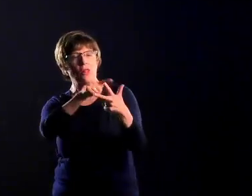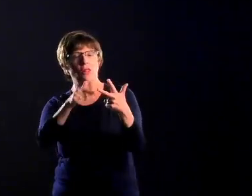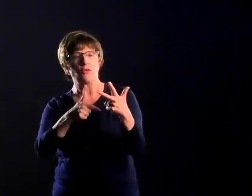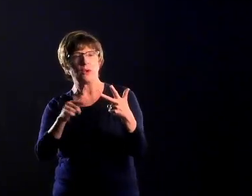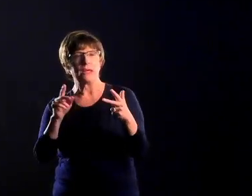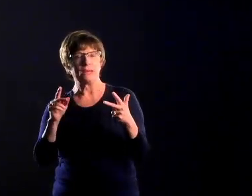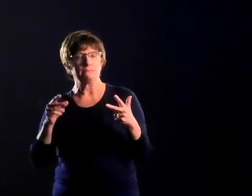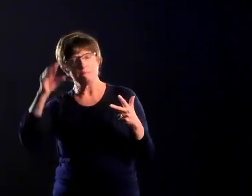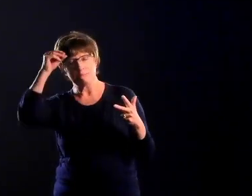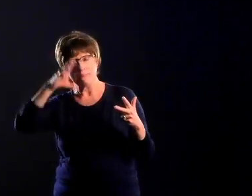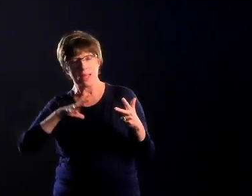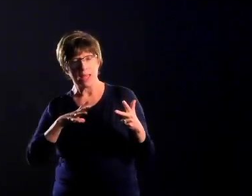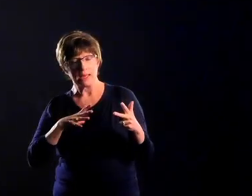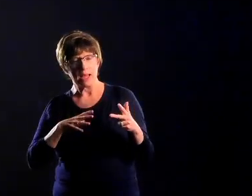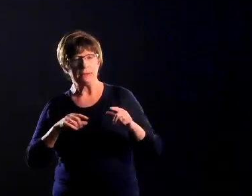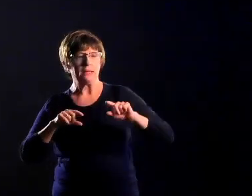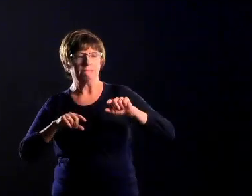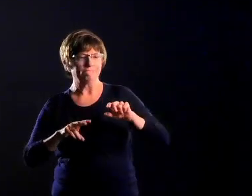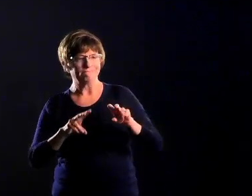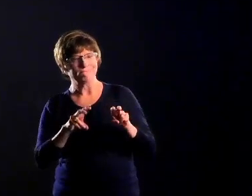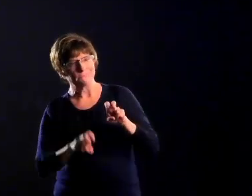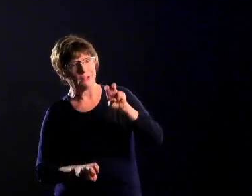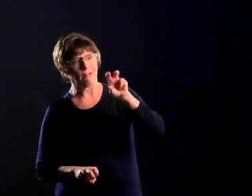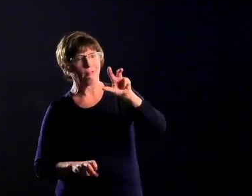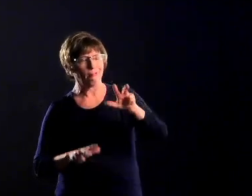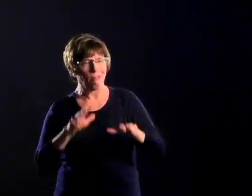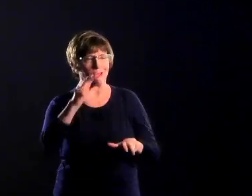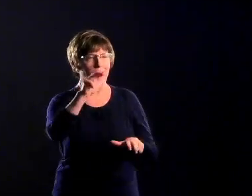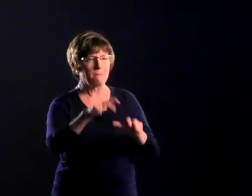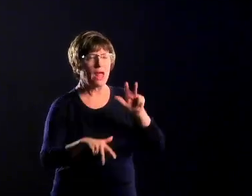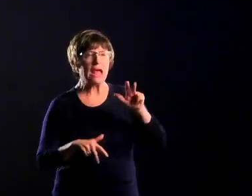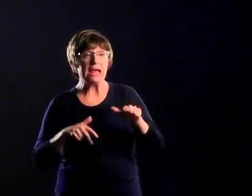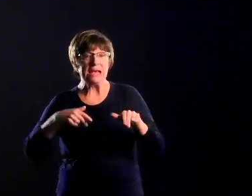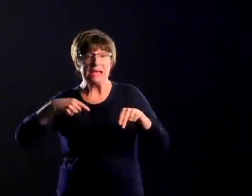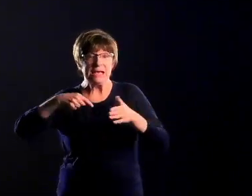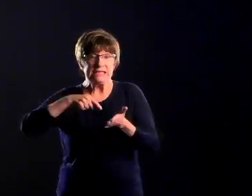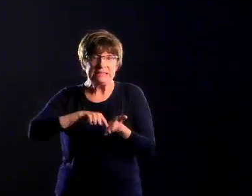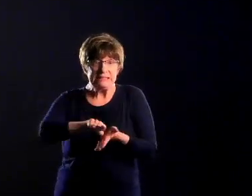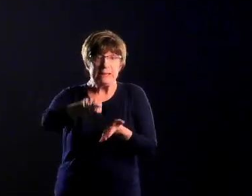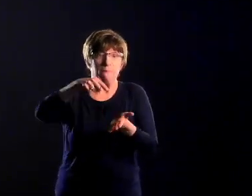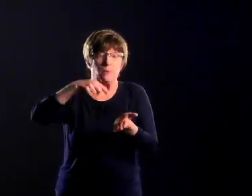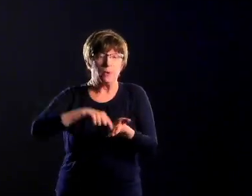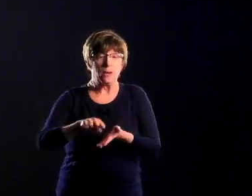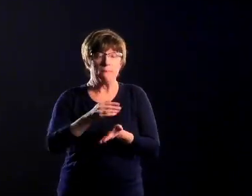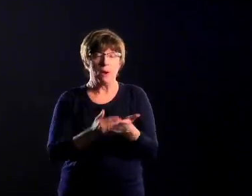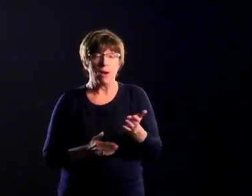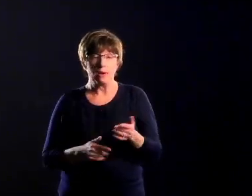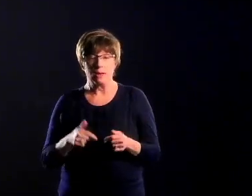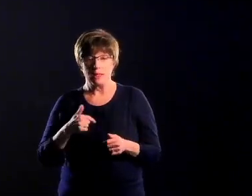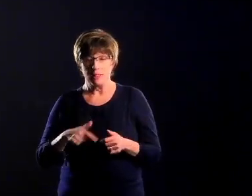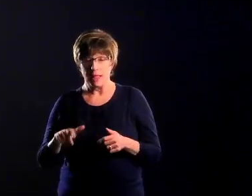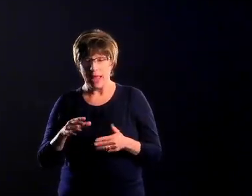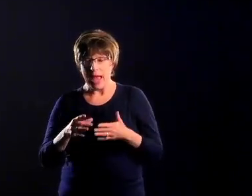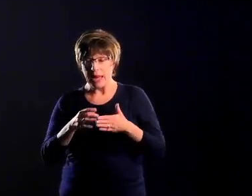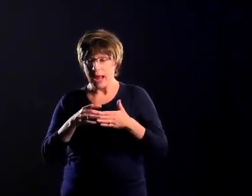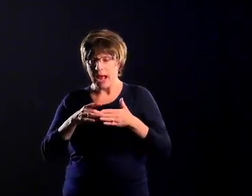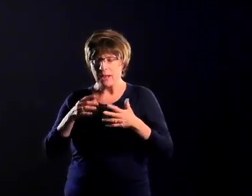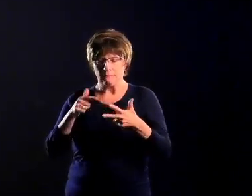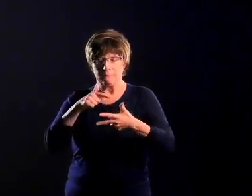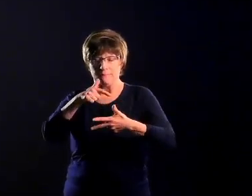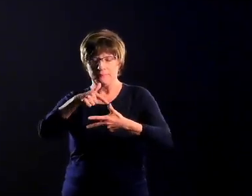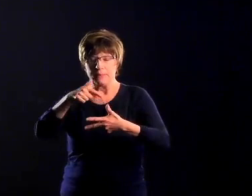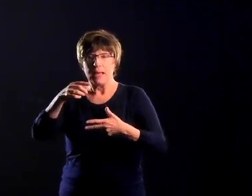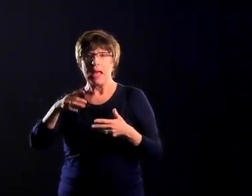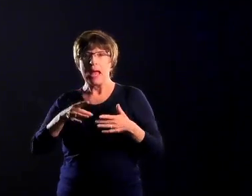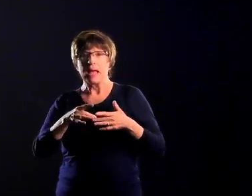slippery part of their journey. The men roped themselves together in this order: guide, traveler, guide,